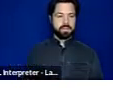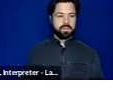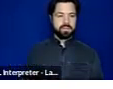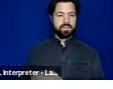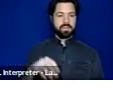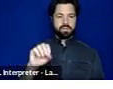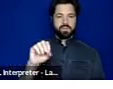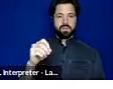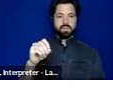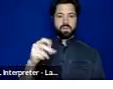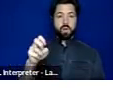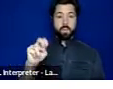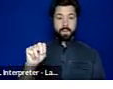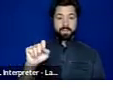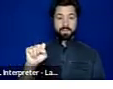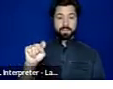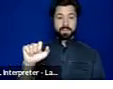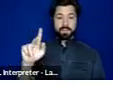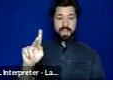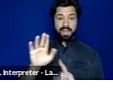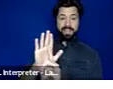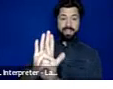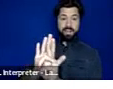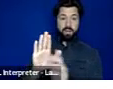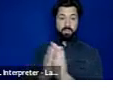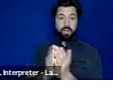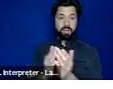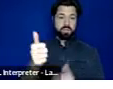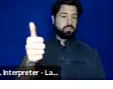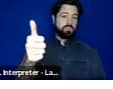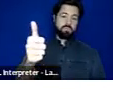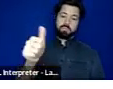OpenStax textbooks are really great. Now, one of the things you can do on the